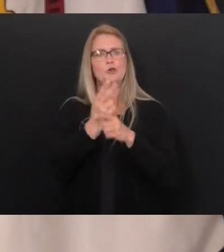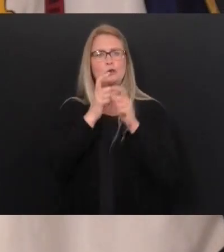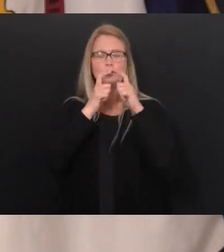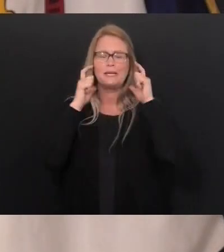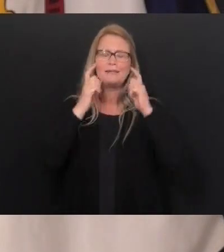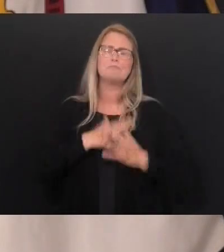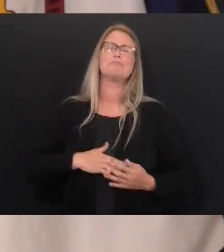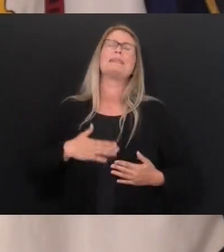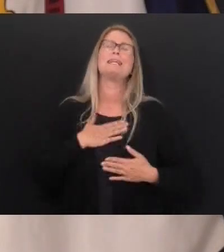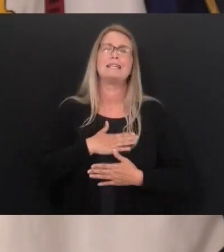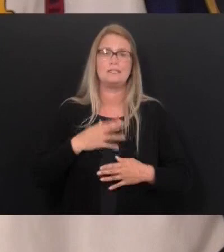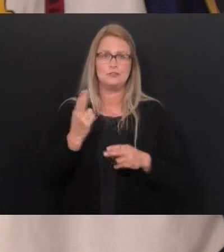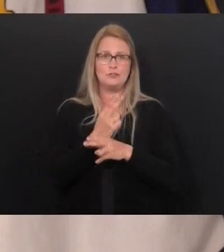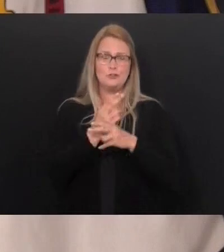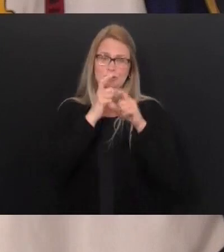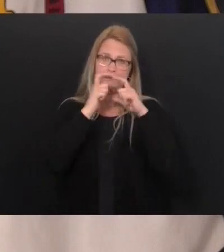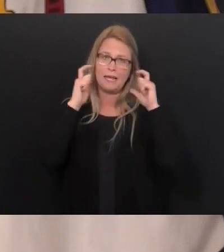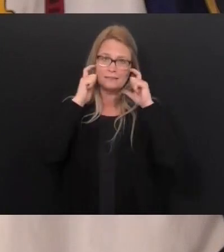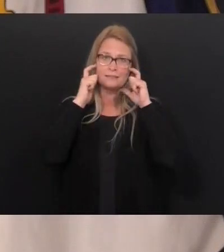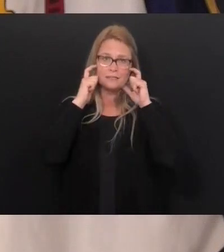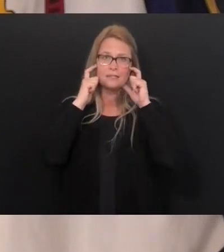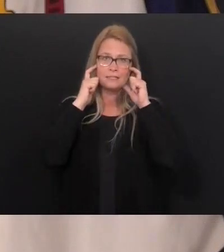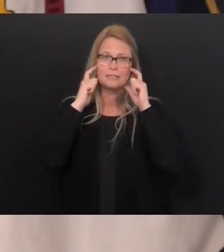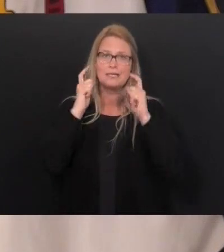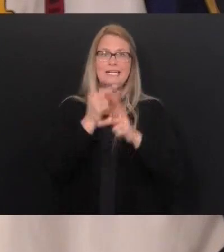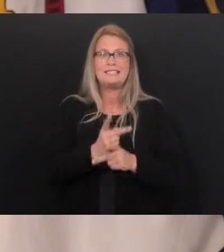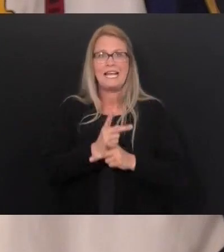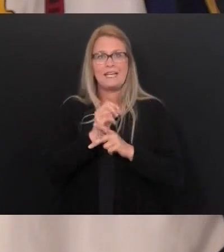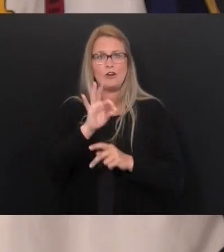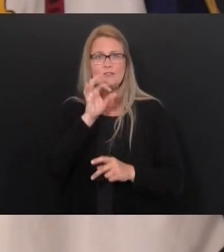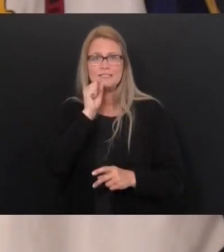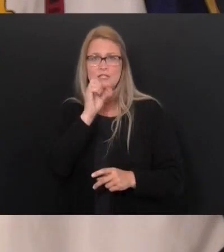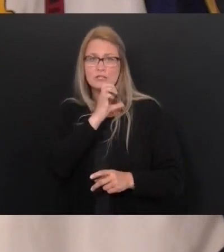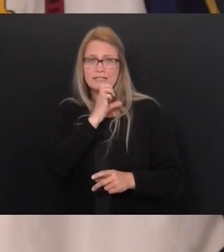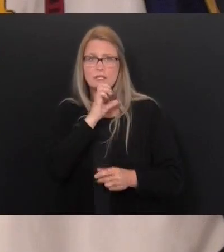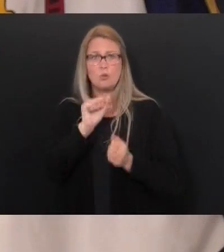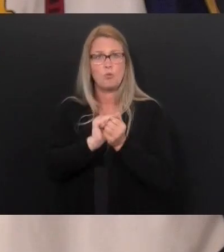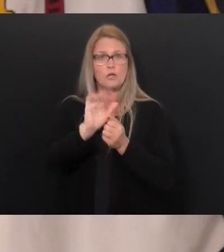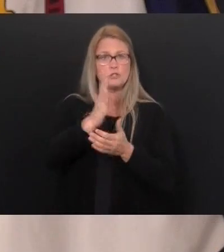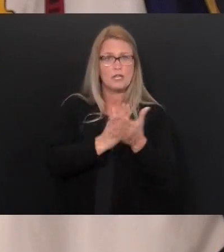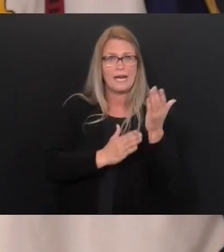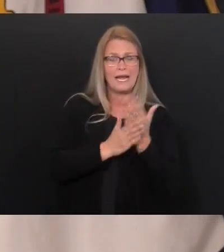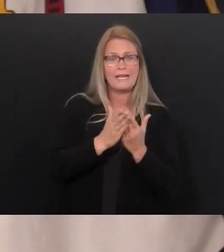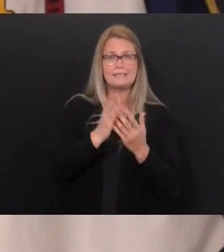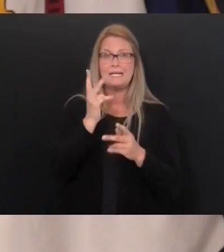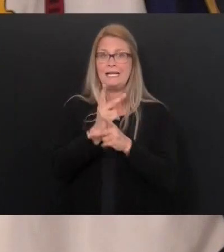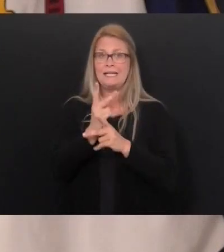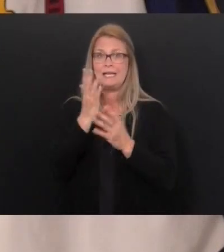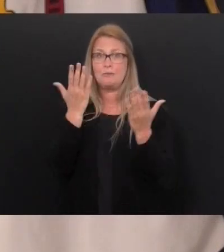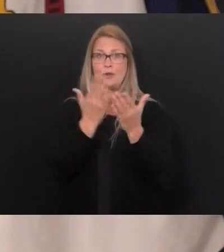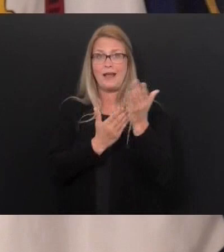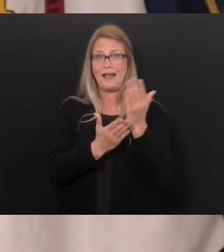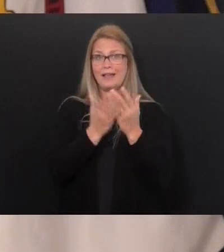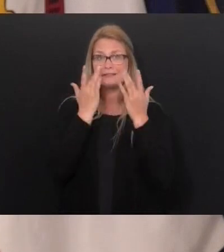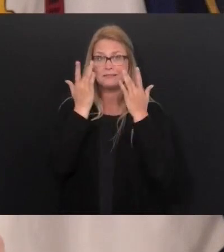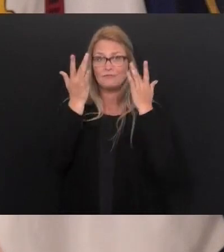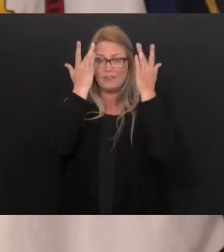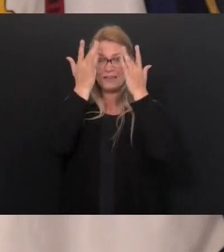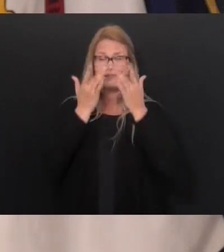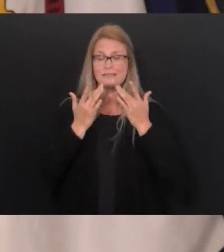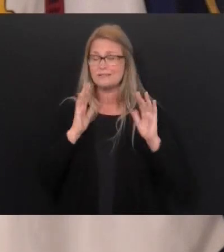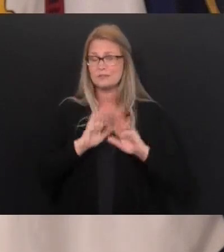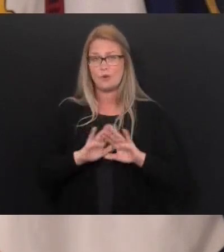wear a mask and everything. And take care of the old, wash your hands, try to keep your hands away from your face if you can,